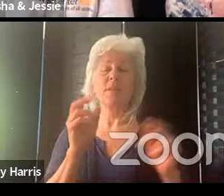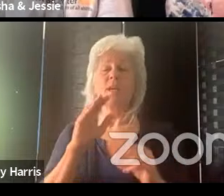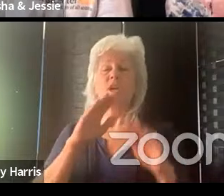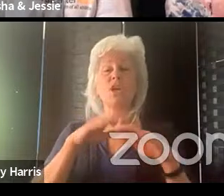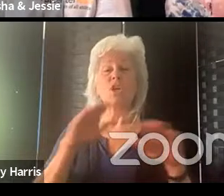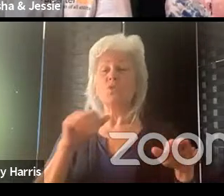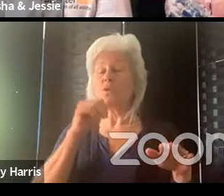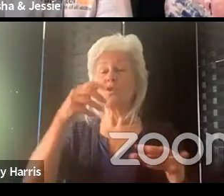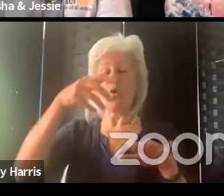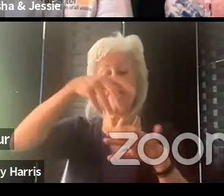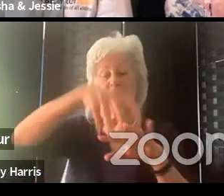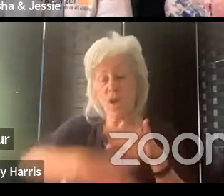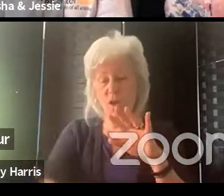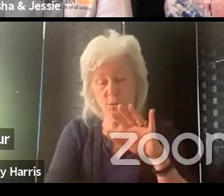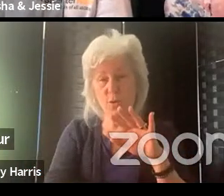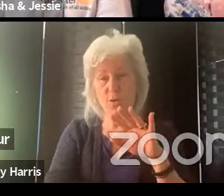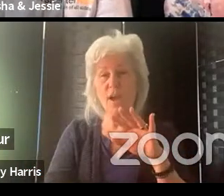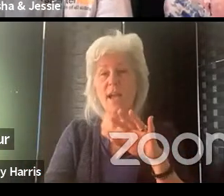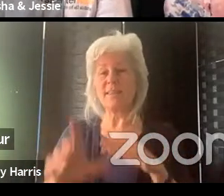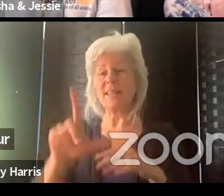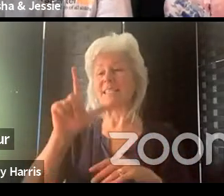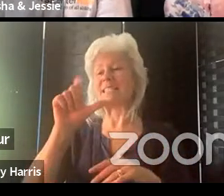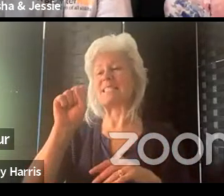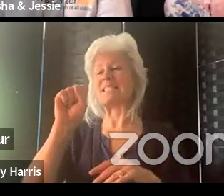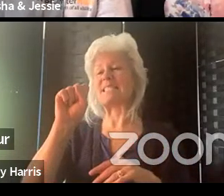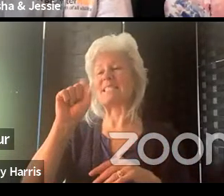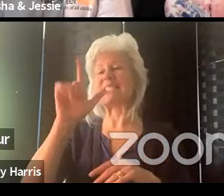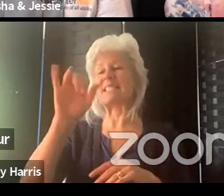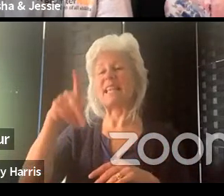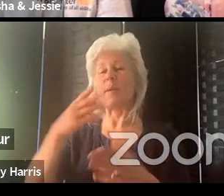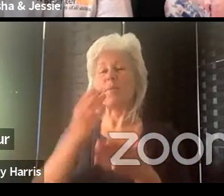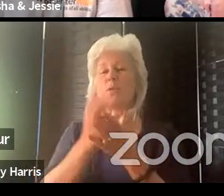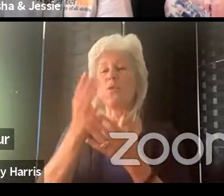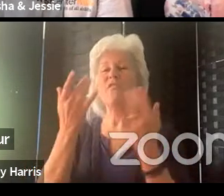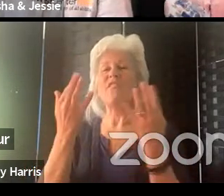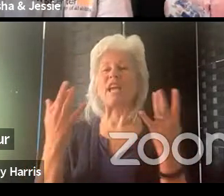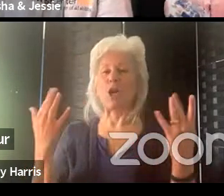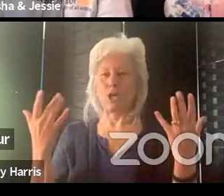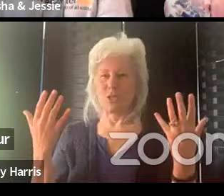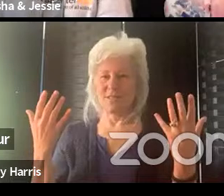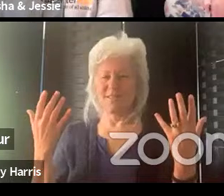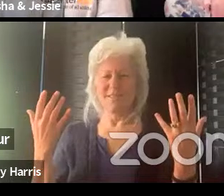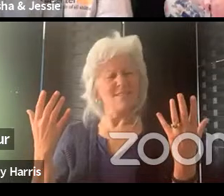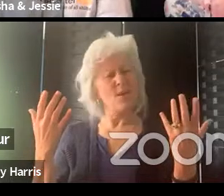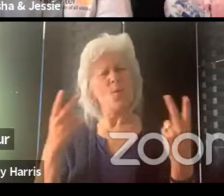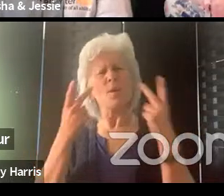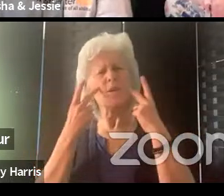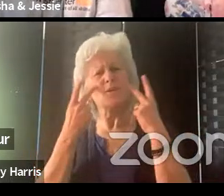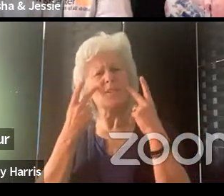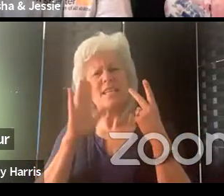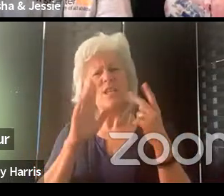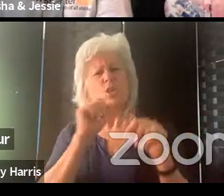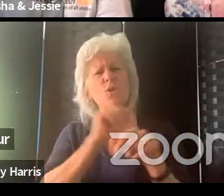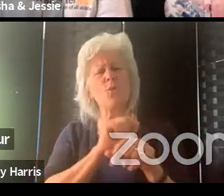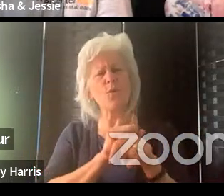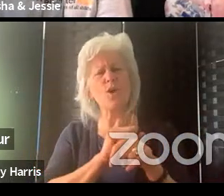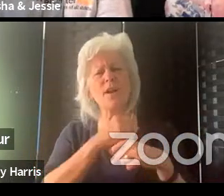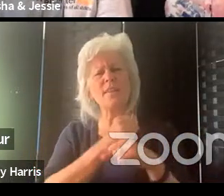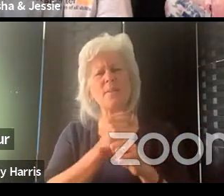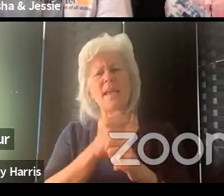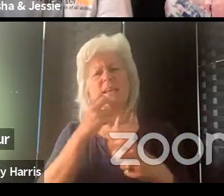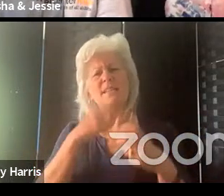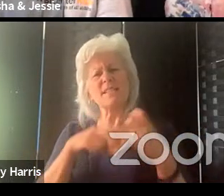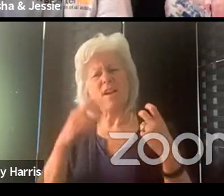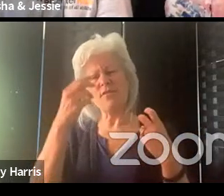fall through cracks, they slip through fingers." What are some of the issues that you see in your work that make it difficult for children with disabilities to succeed in